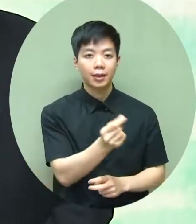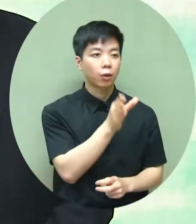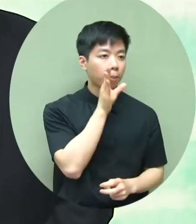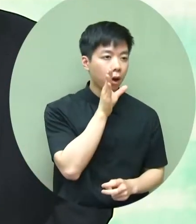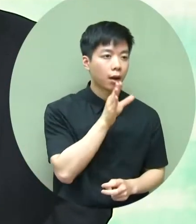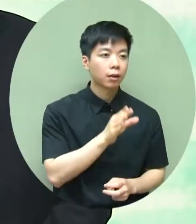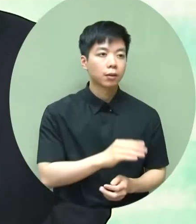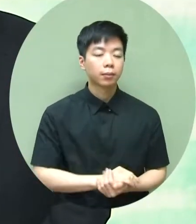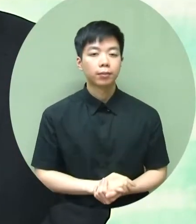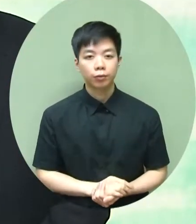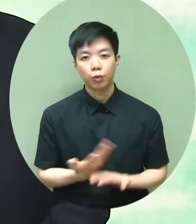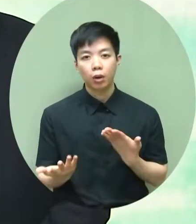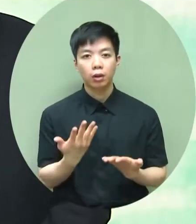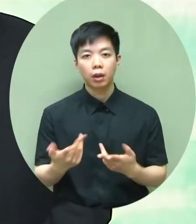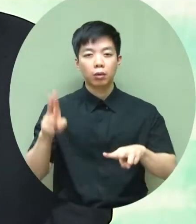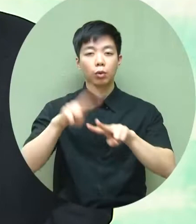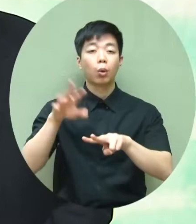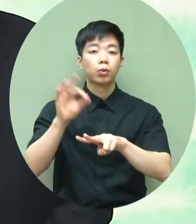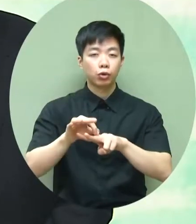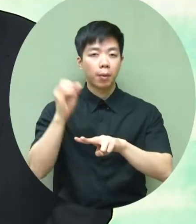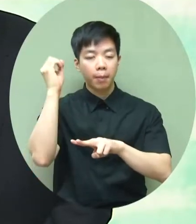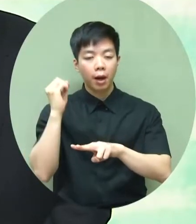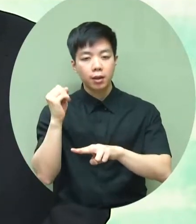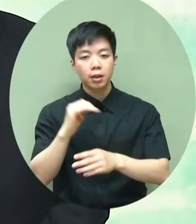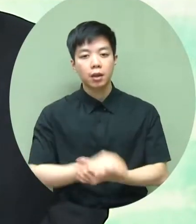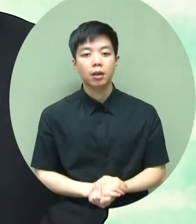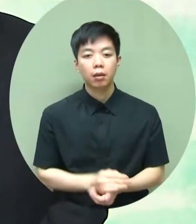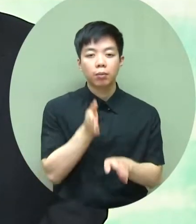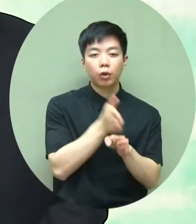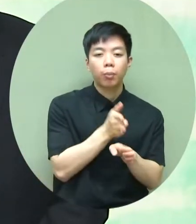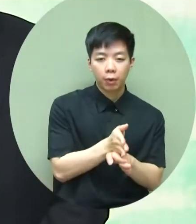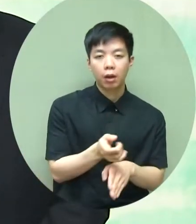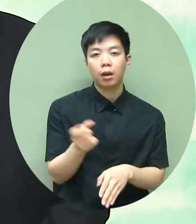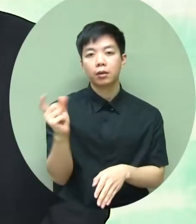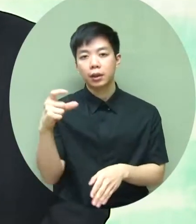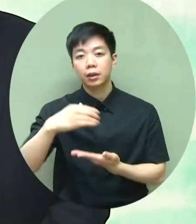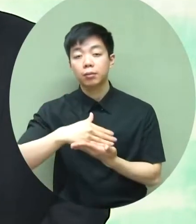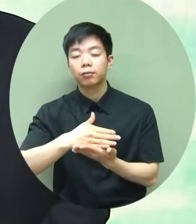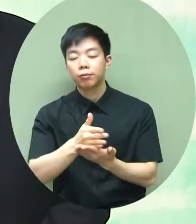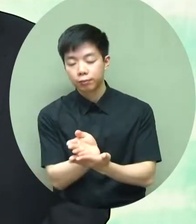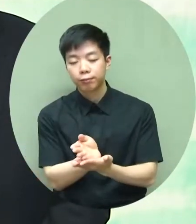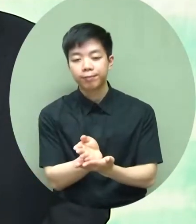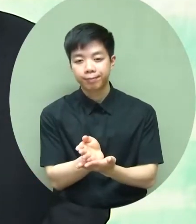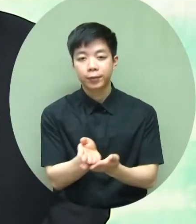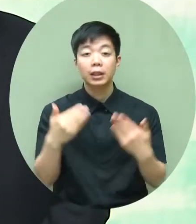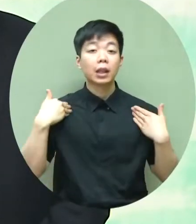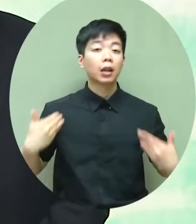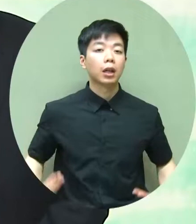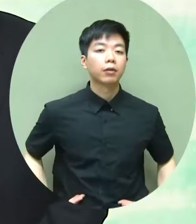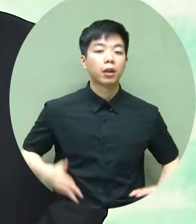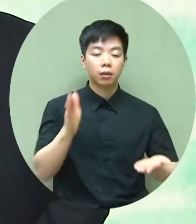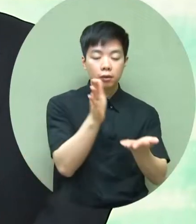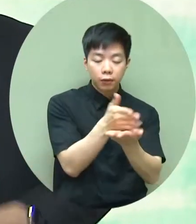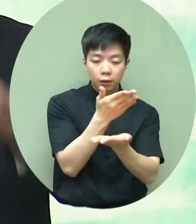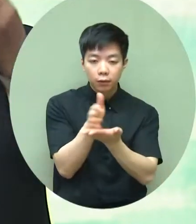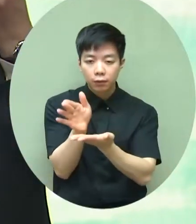or minibus or residential development, shuttle, and so on, and taxis, there